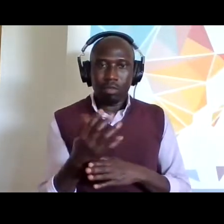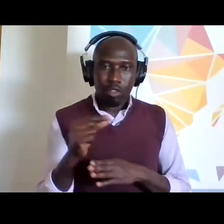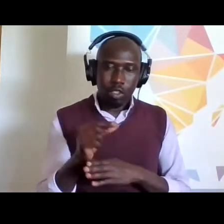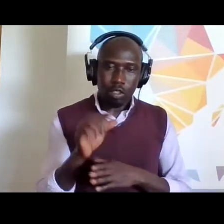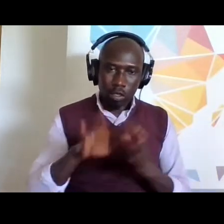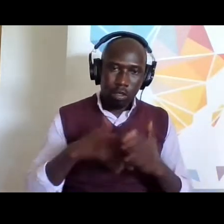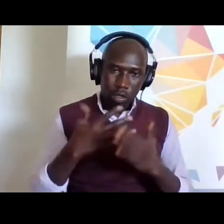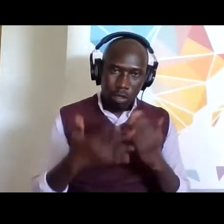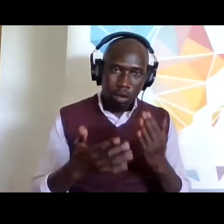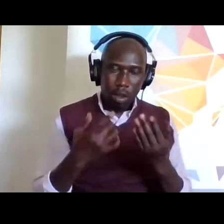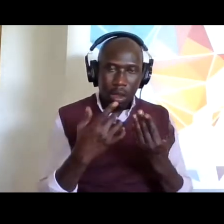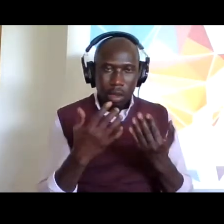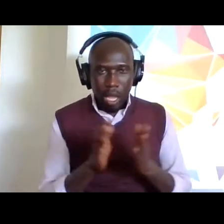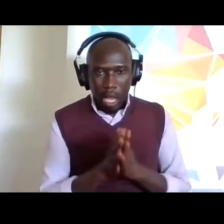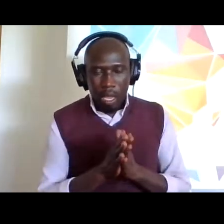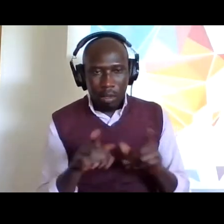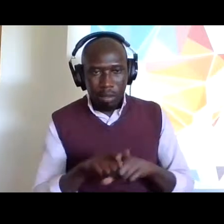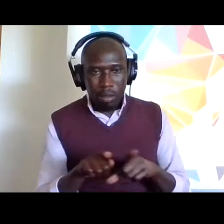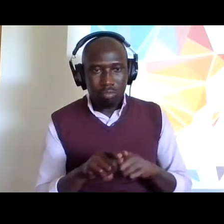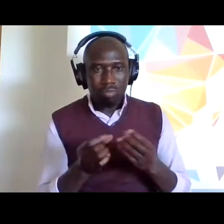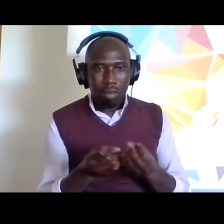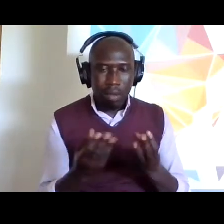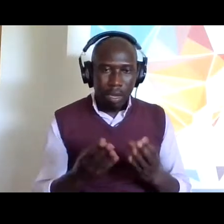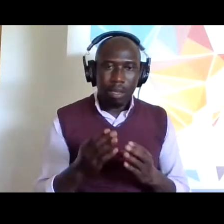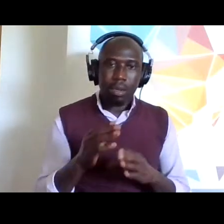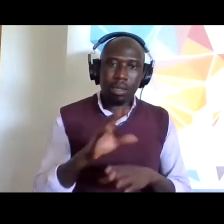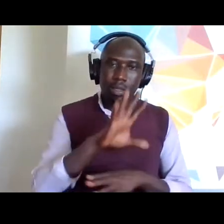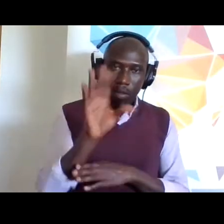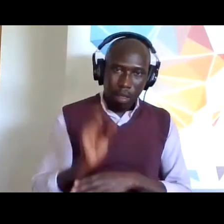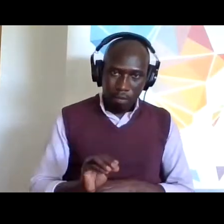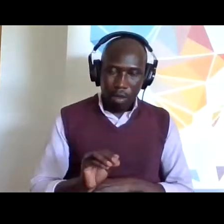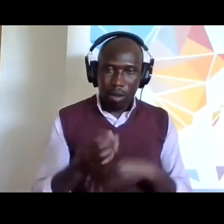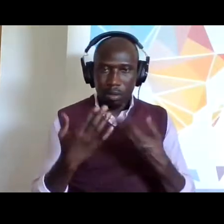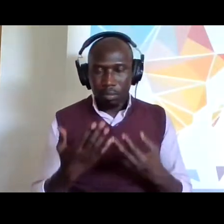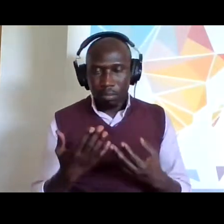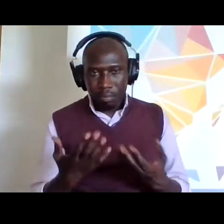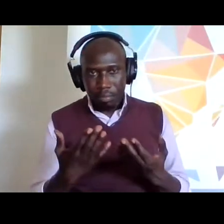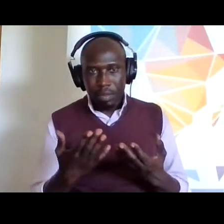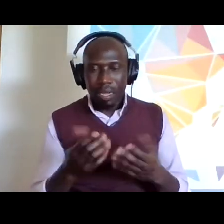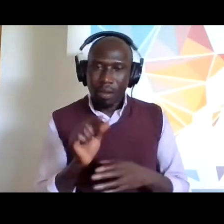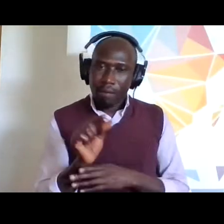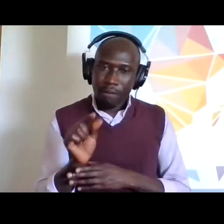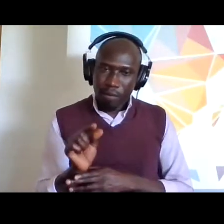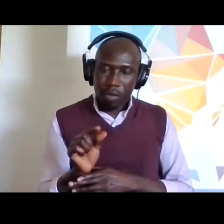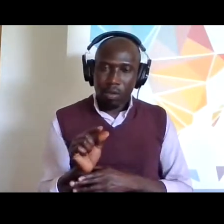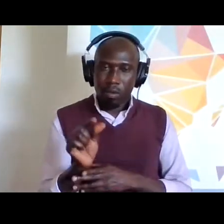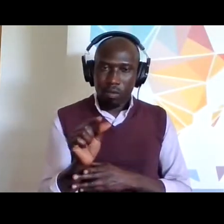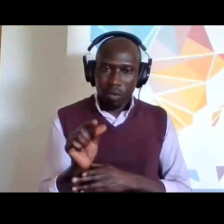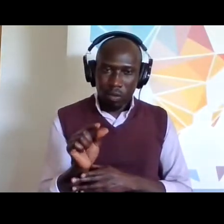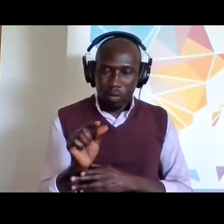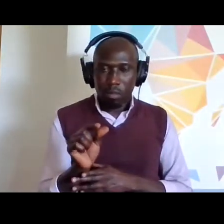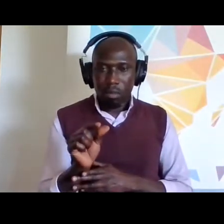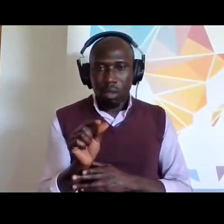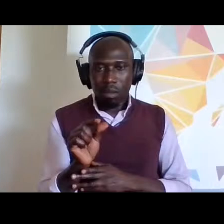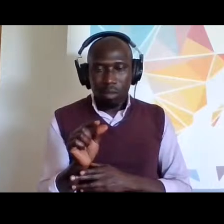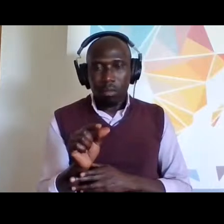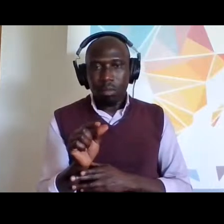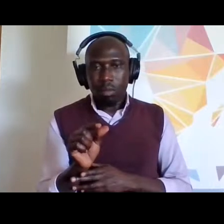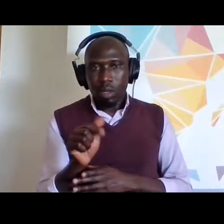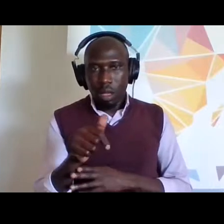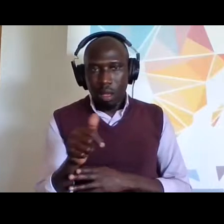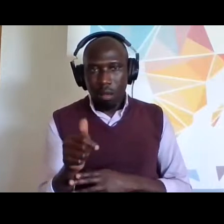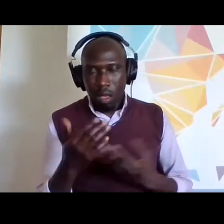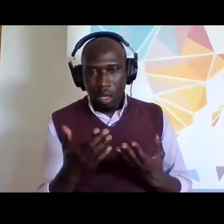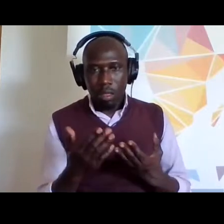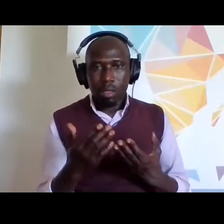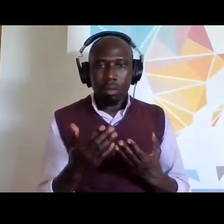fairly limited. There have been a number in South Africa, and a few in other, mostly within,